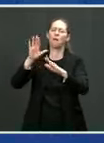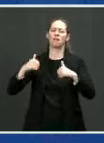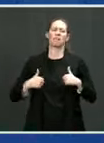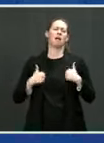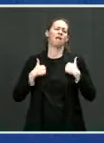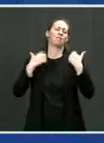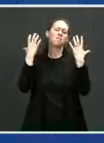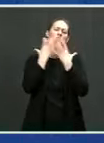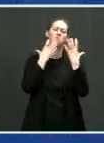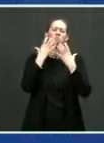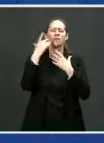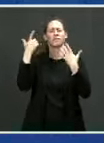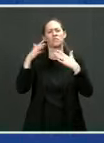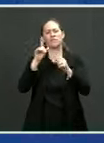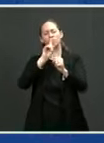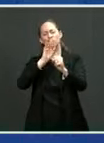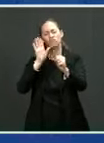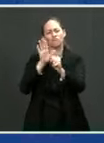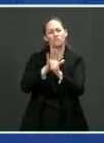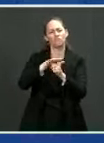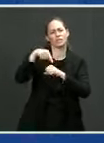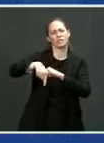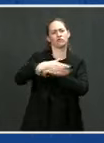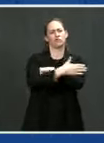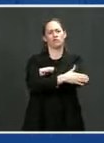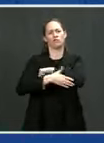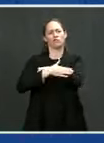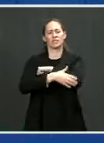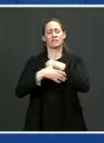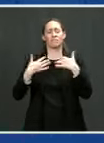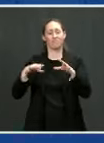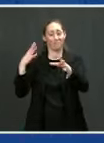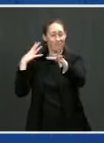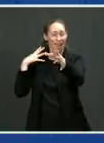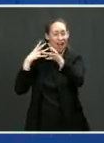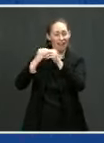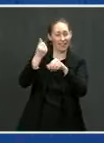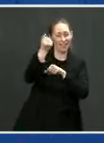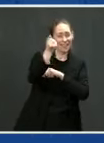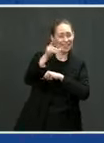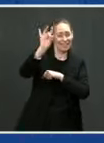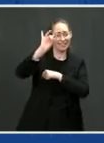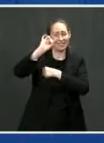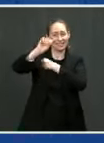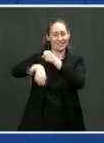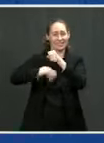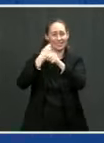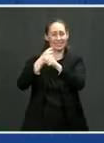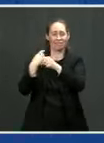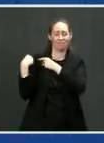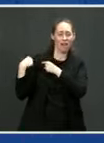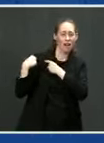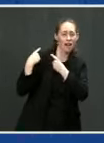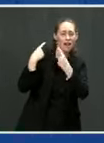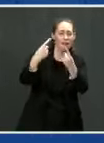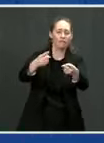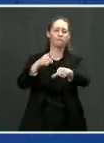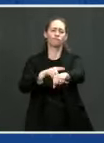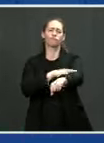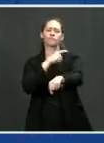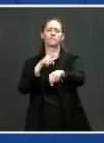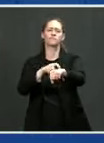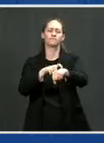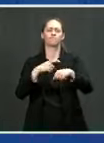dedication to our country, including 18 years on the Capitol Police Force. He represented